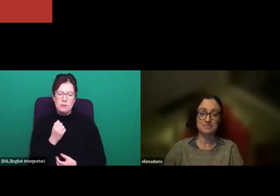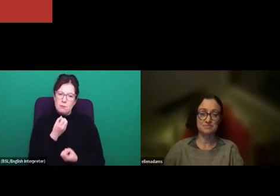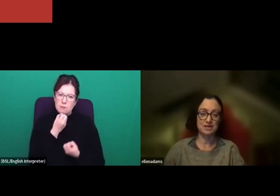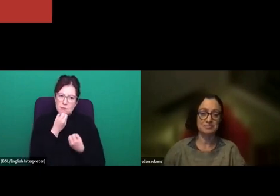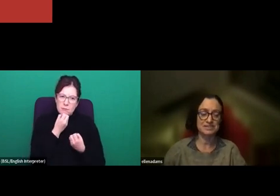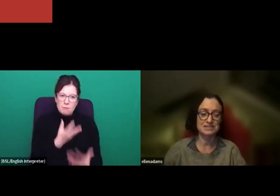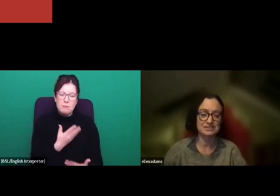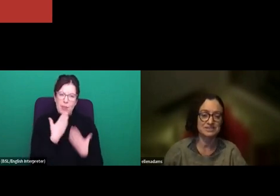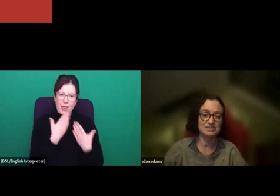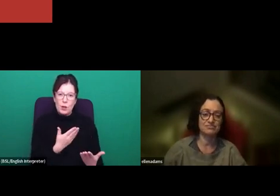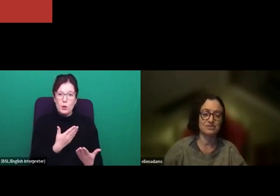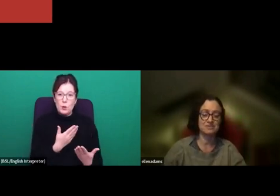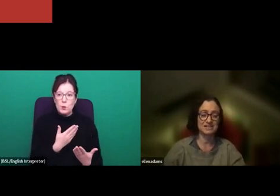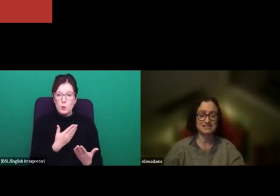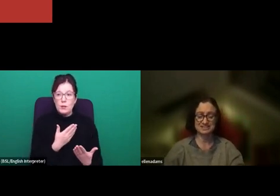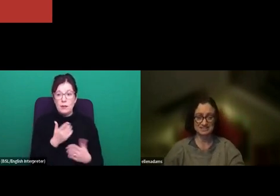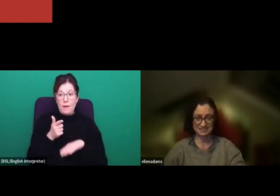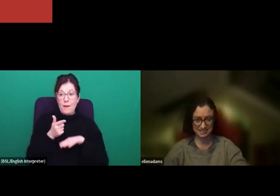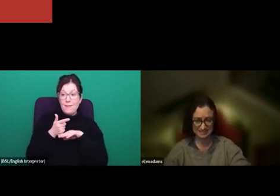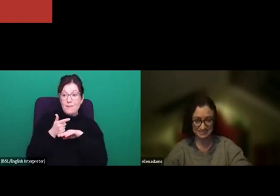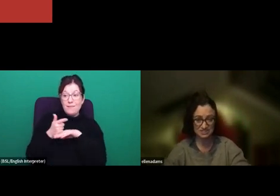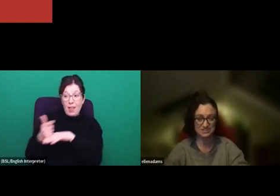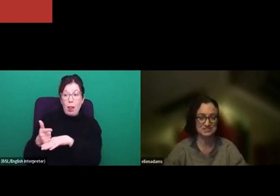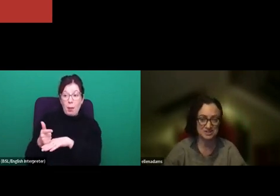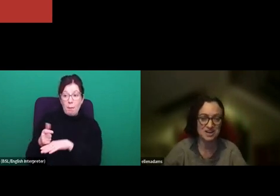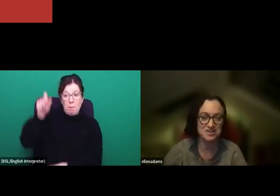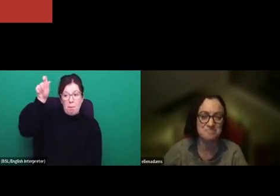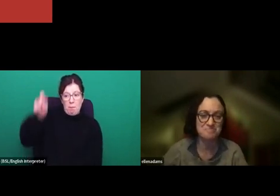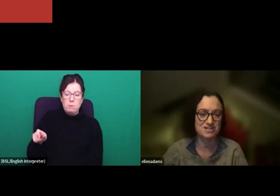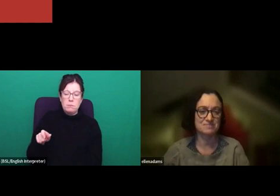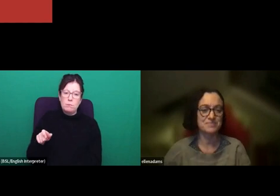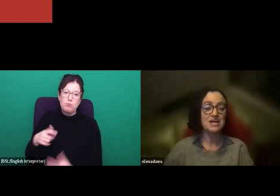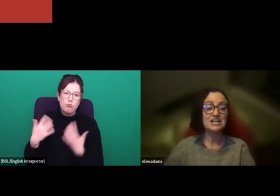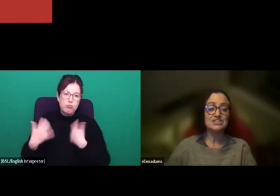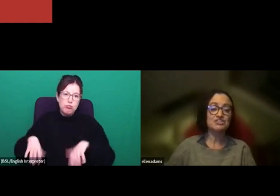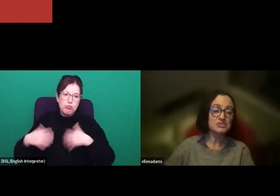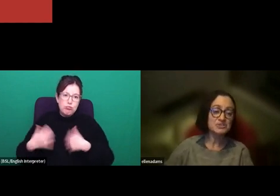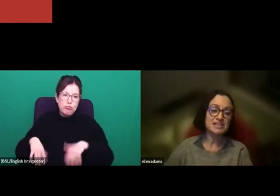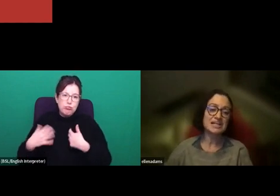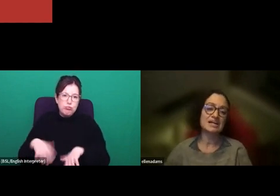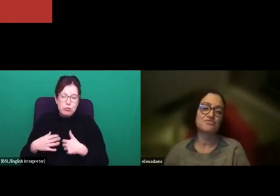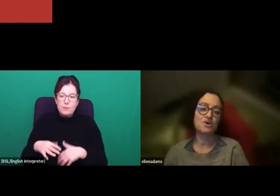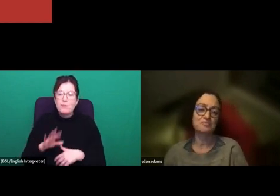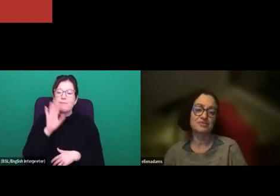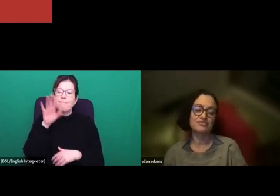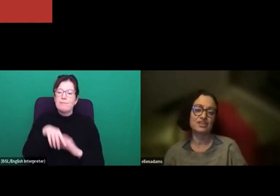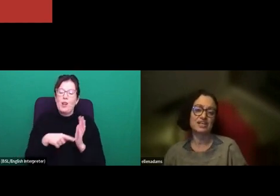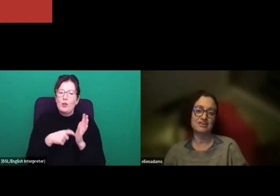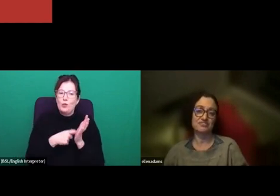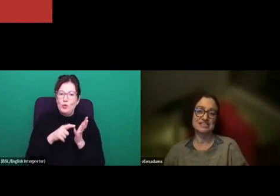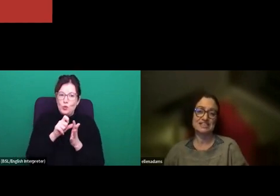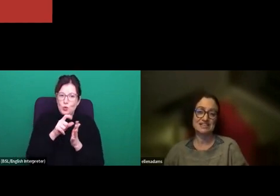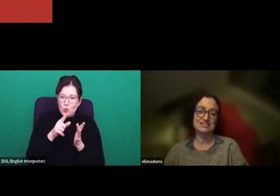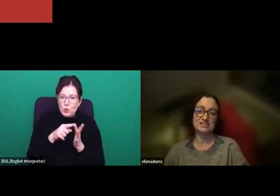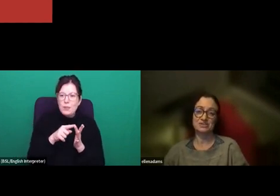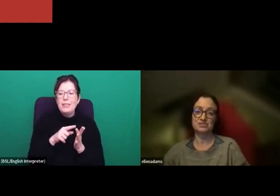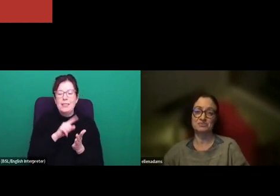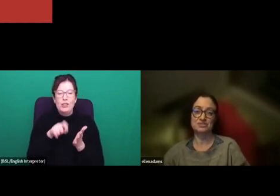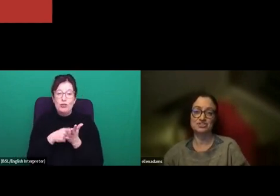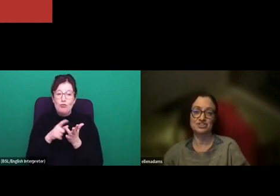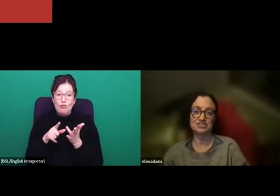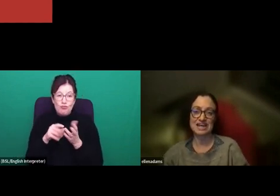absolutely brilliant. Santi, who did the filming, is just brilliant. Trudy and Robert for their